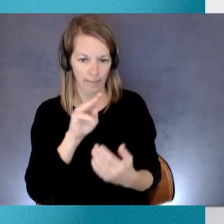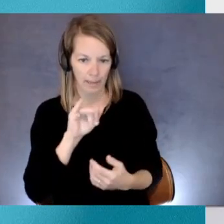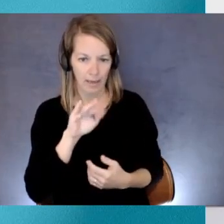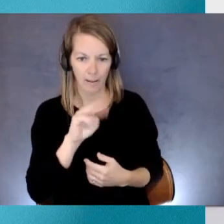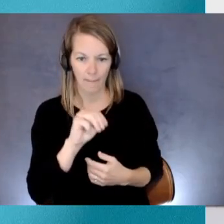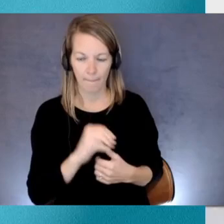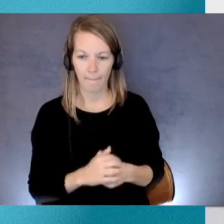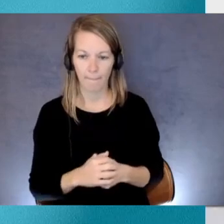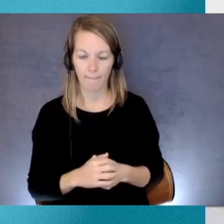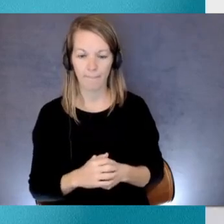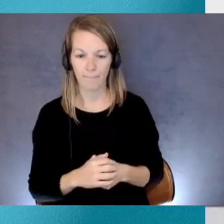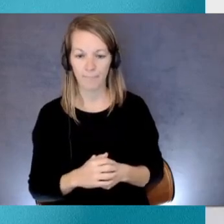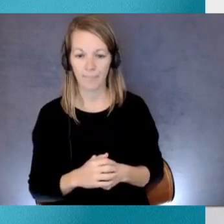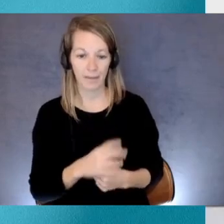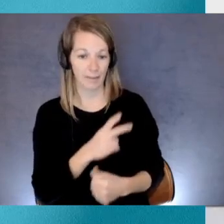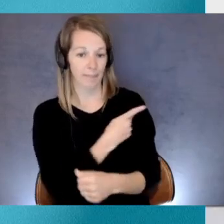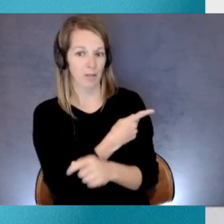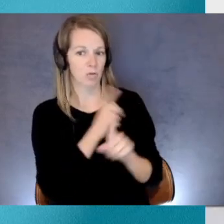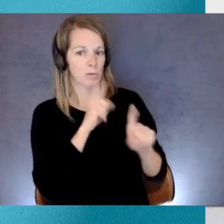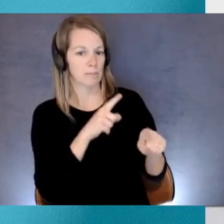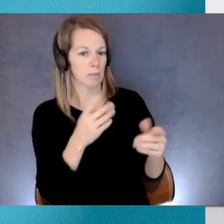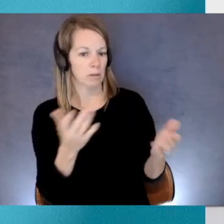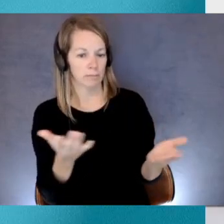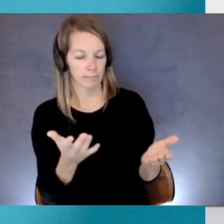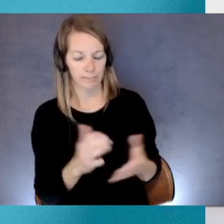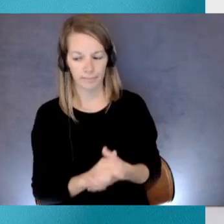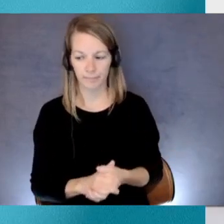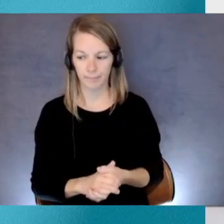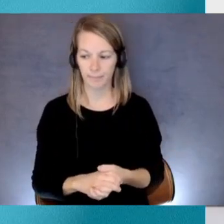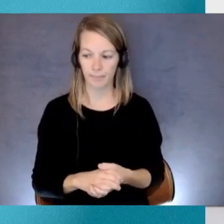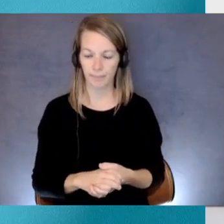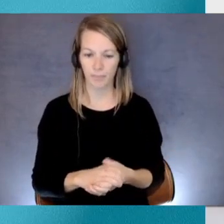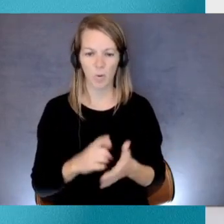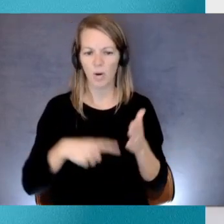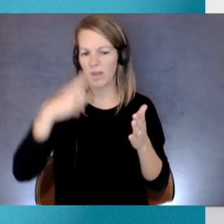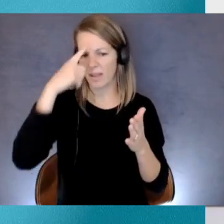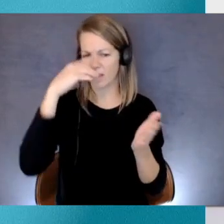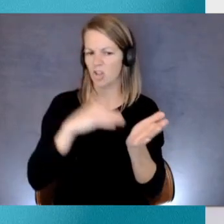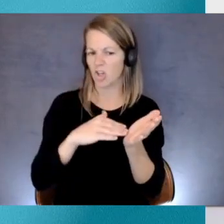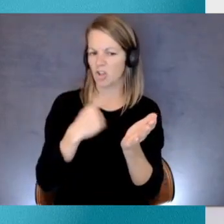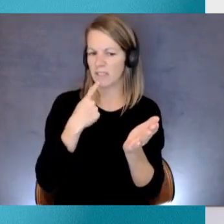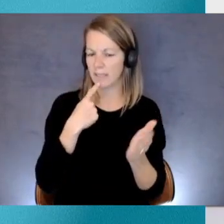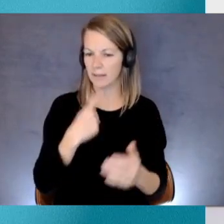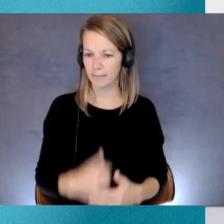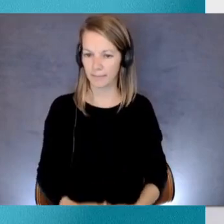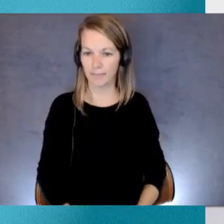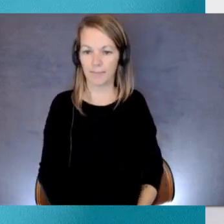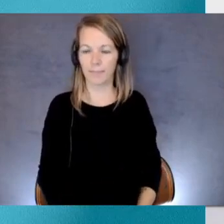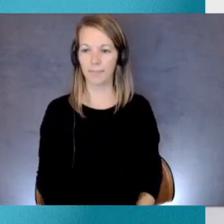the patient will respond to whatever the doctor says there. What do you think the doctor might be saying there?